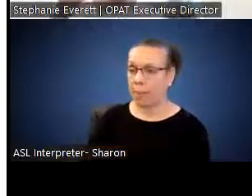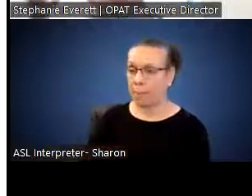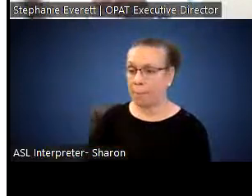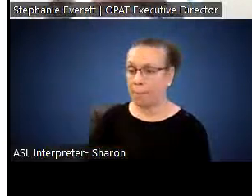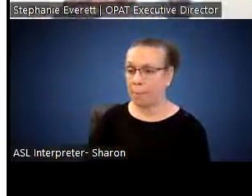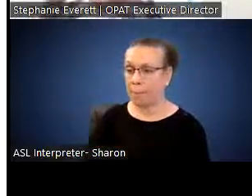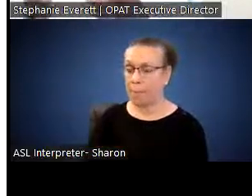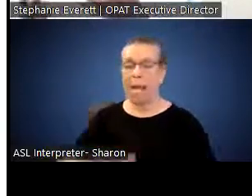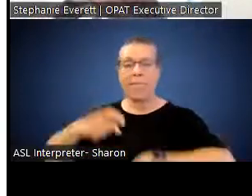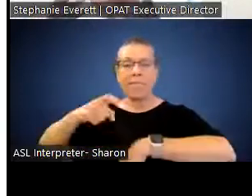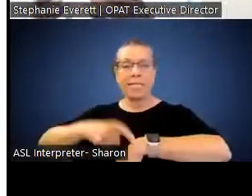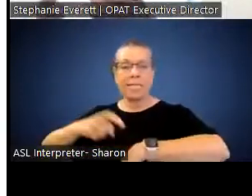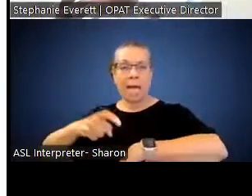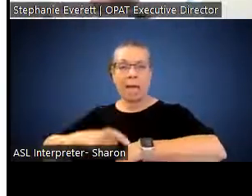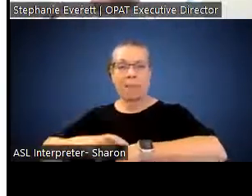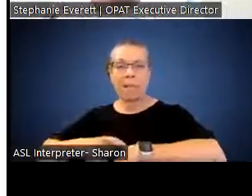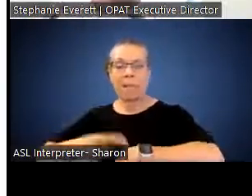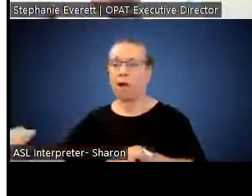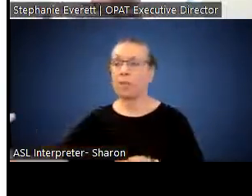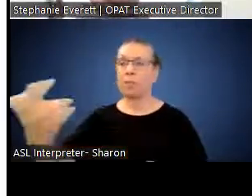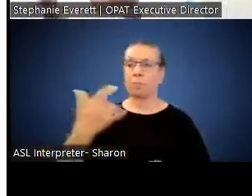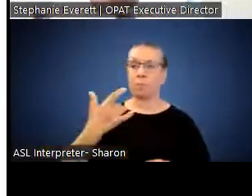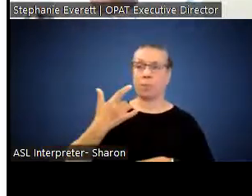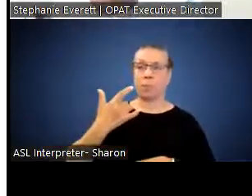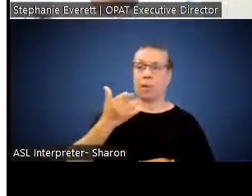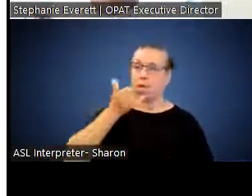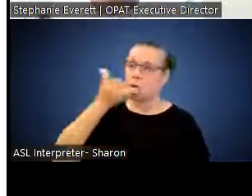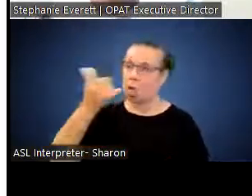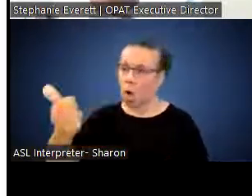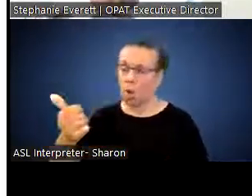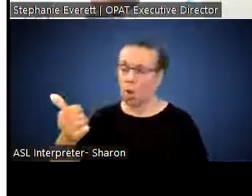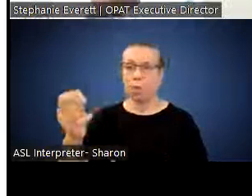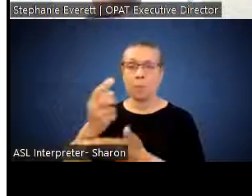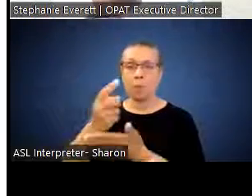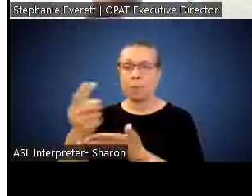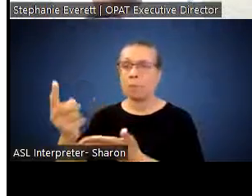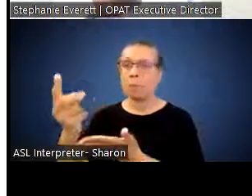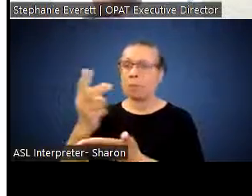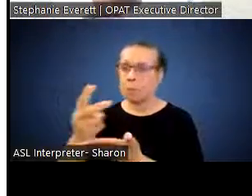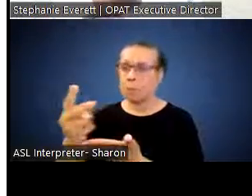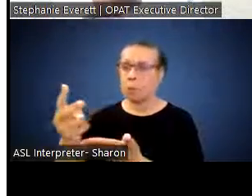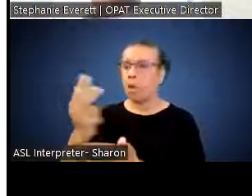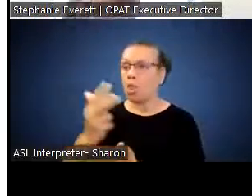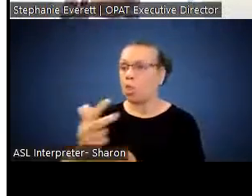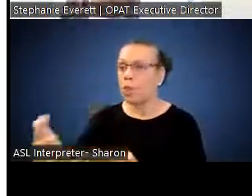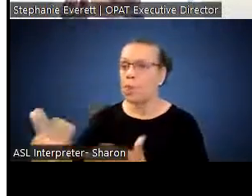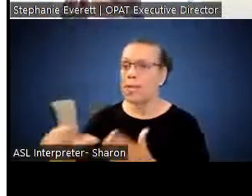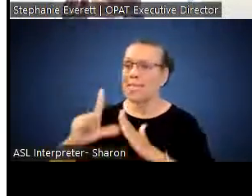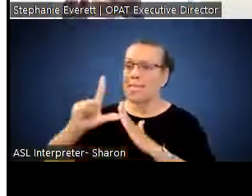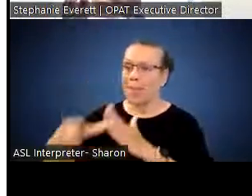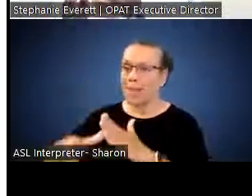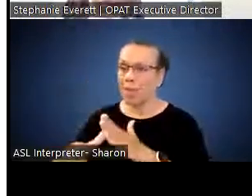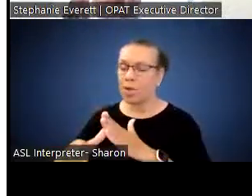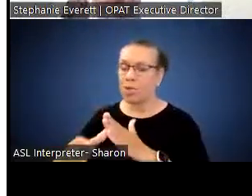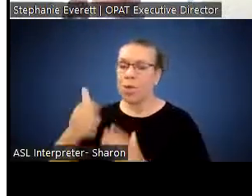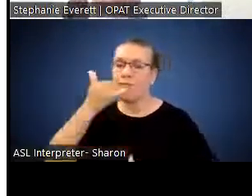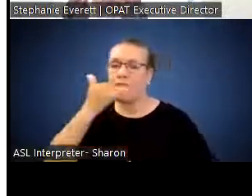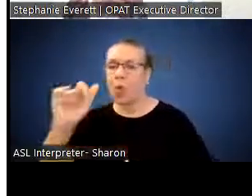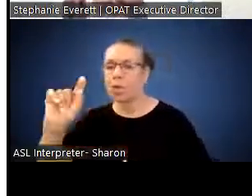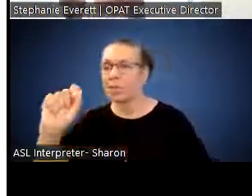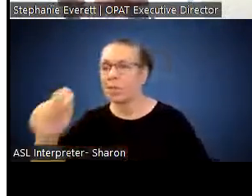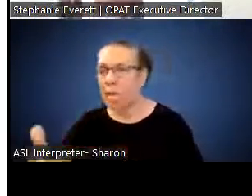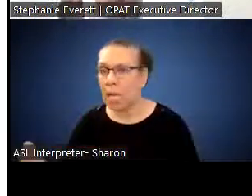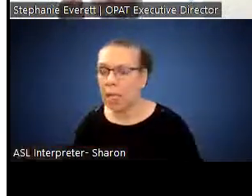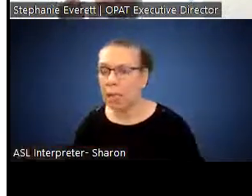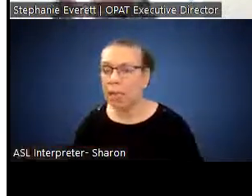the timing of just trying to get them back on the phone could be 2-3 weeks. And then we have